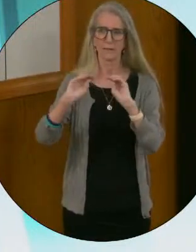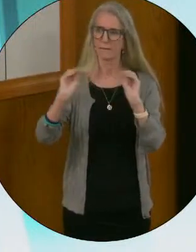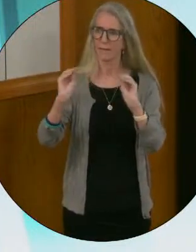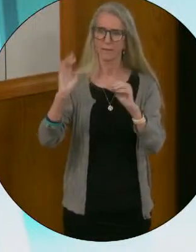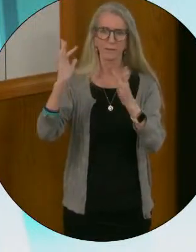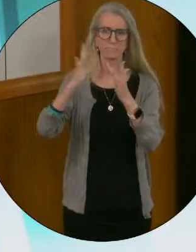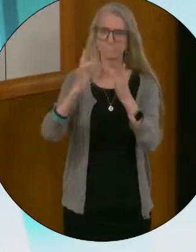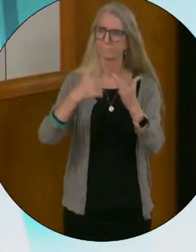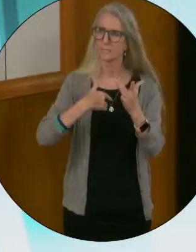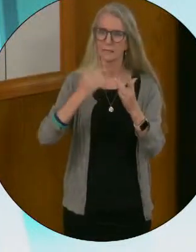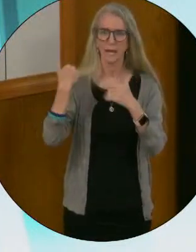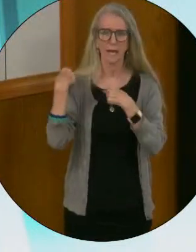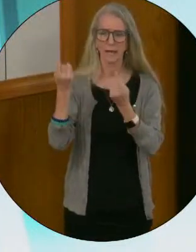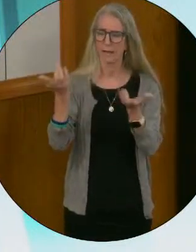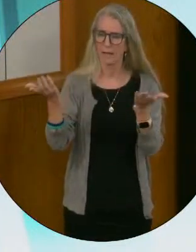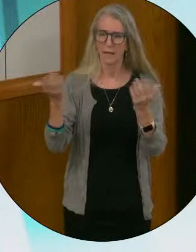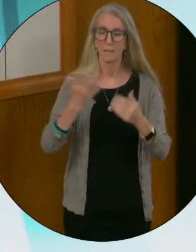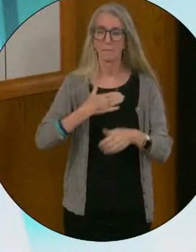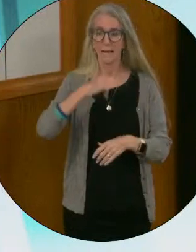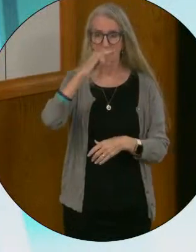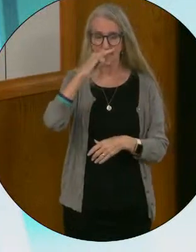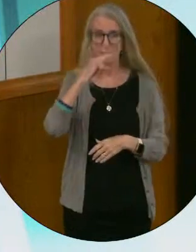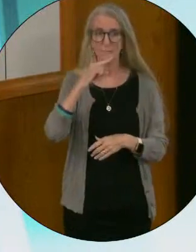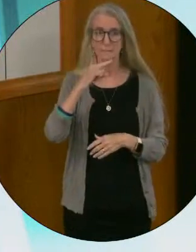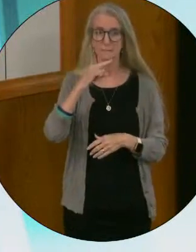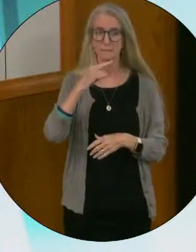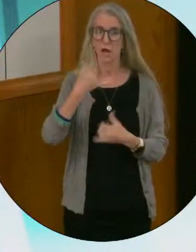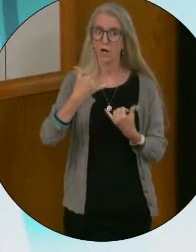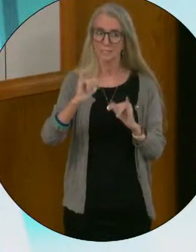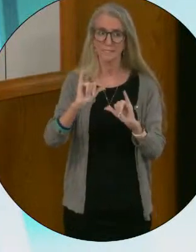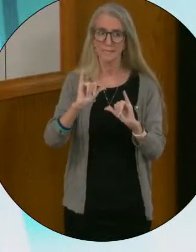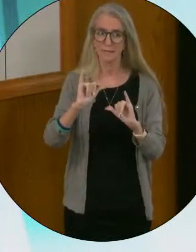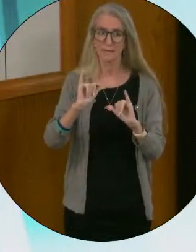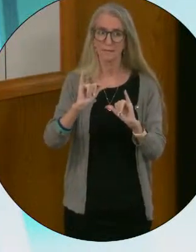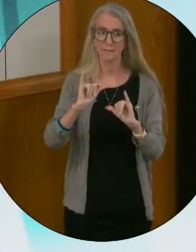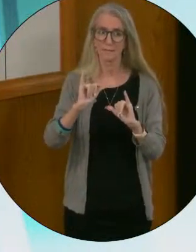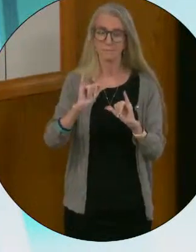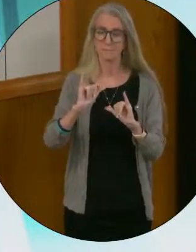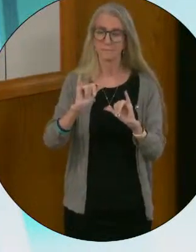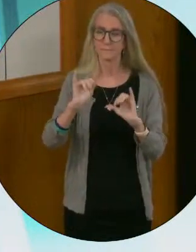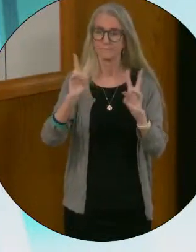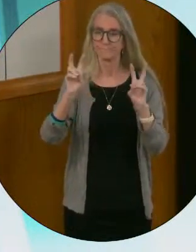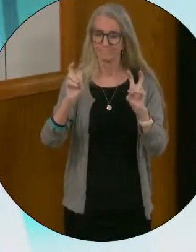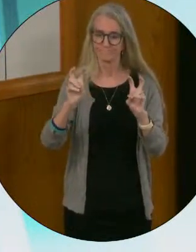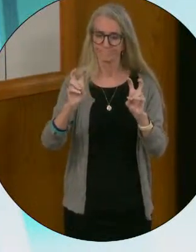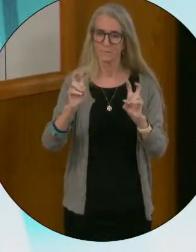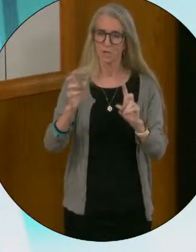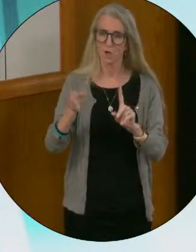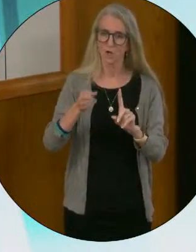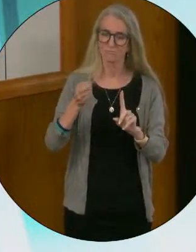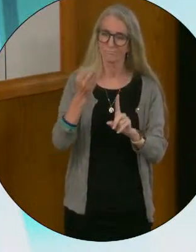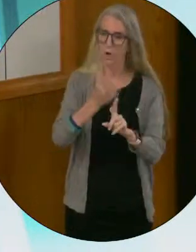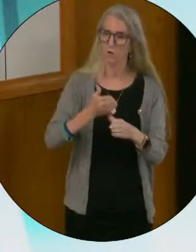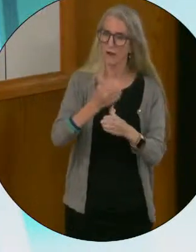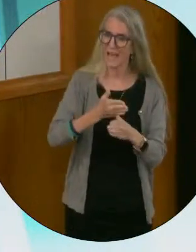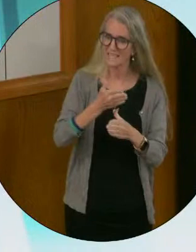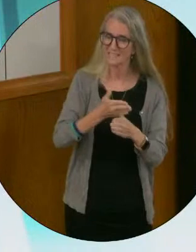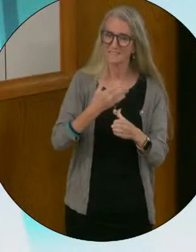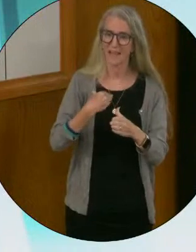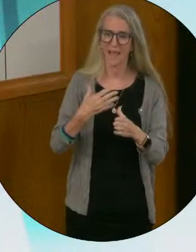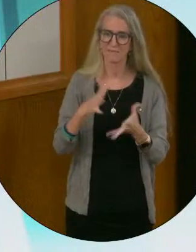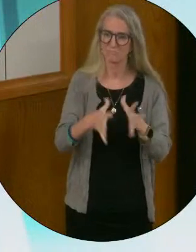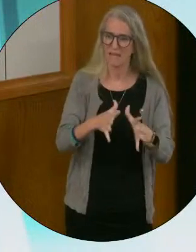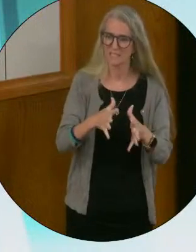that. Our kids are still being messed with and harassed. I haven't got